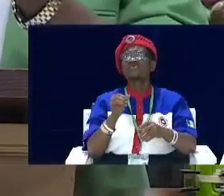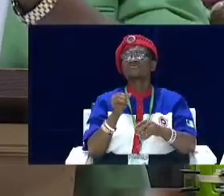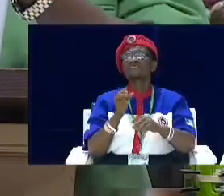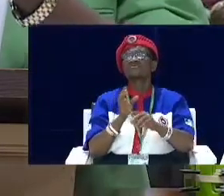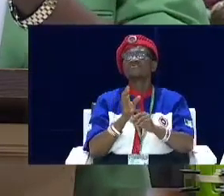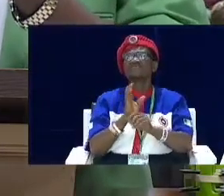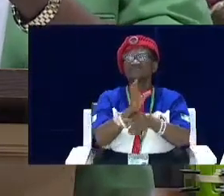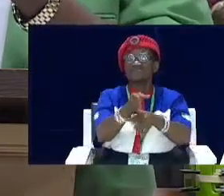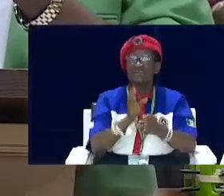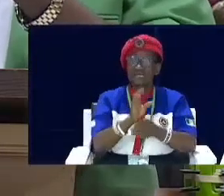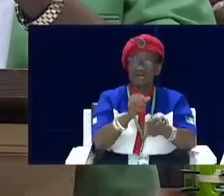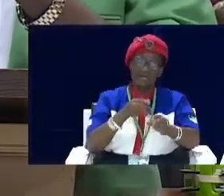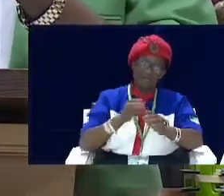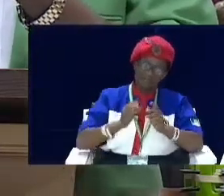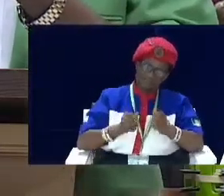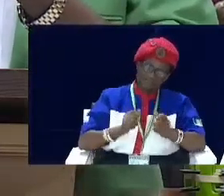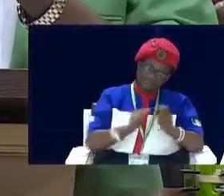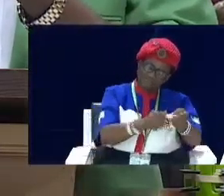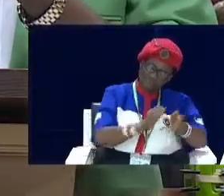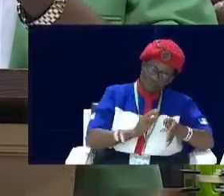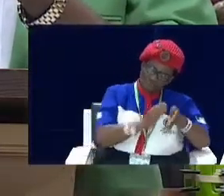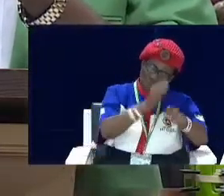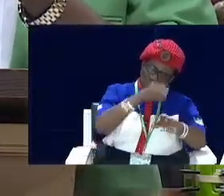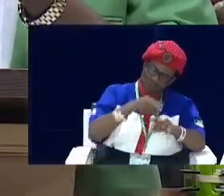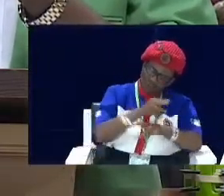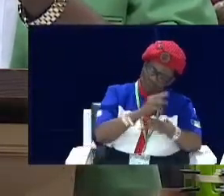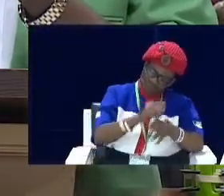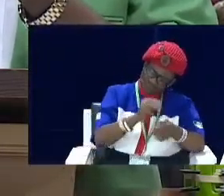cry to God. Because I